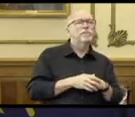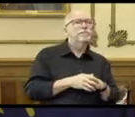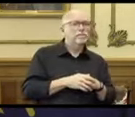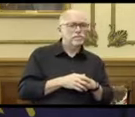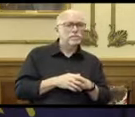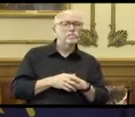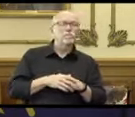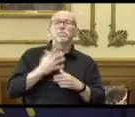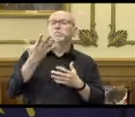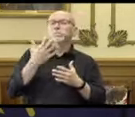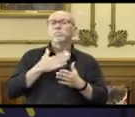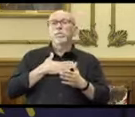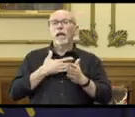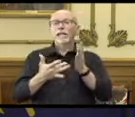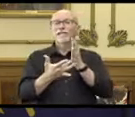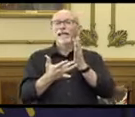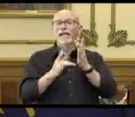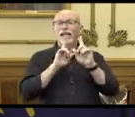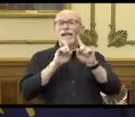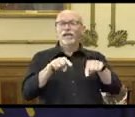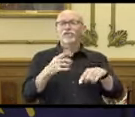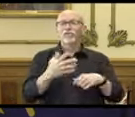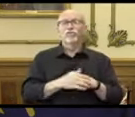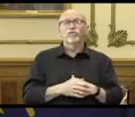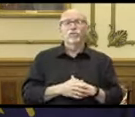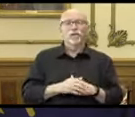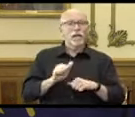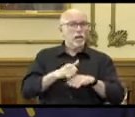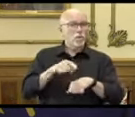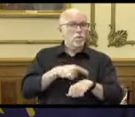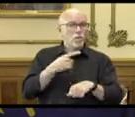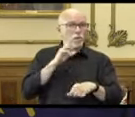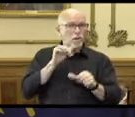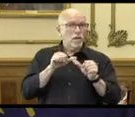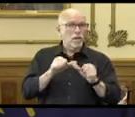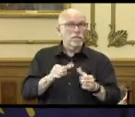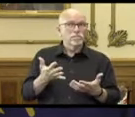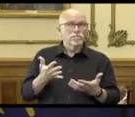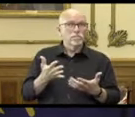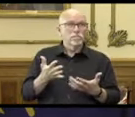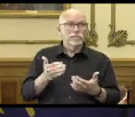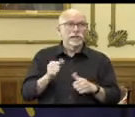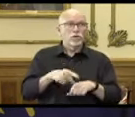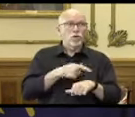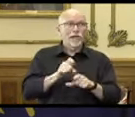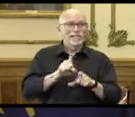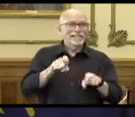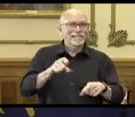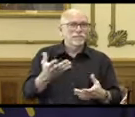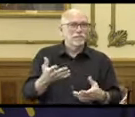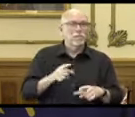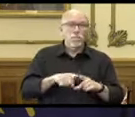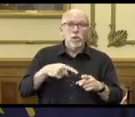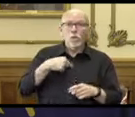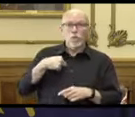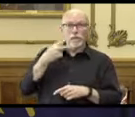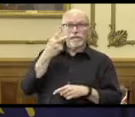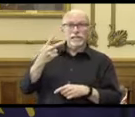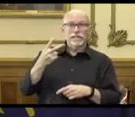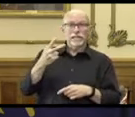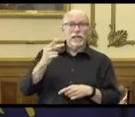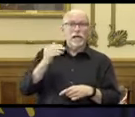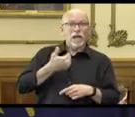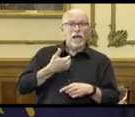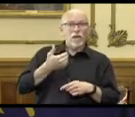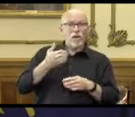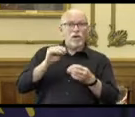I'll give you a technical answer to a technical question. As long as they need to, but when we start to see the arrows that are